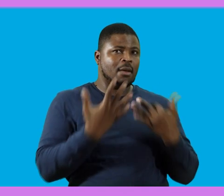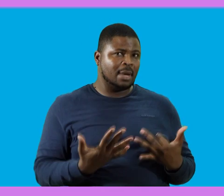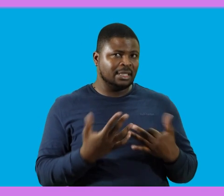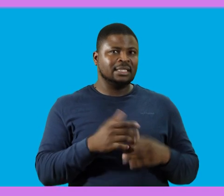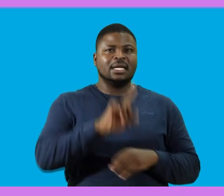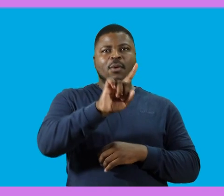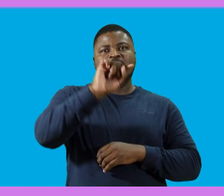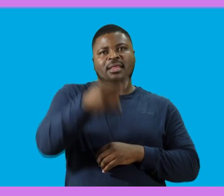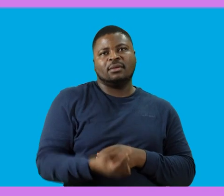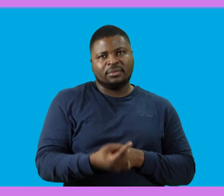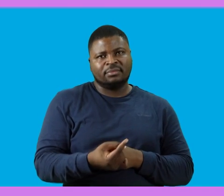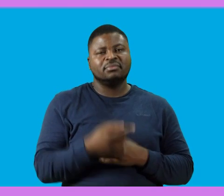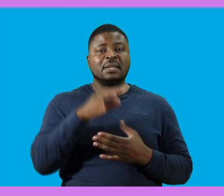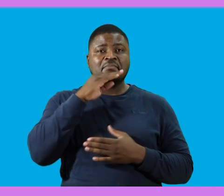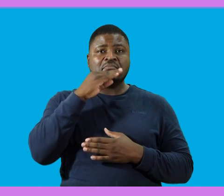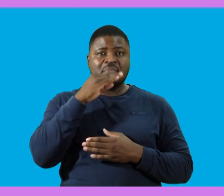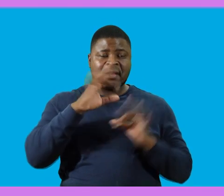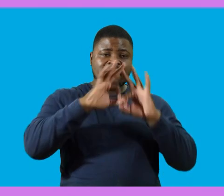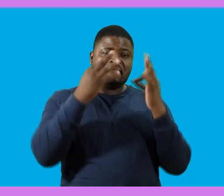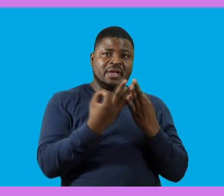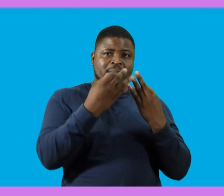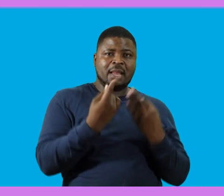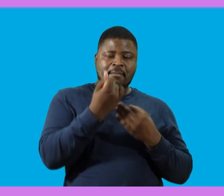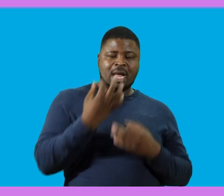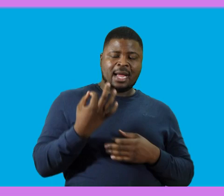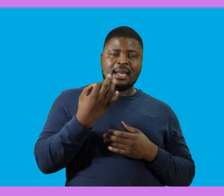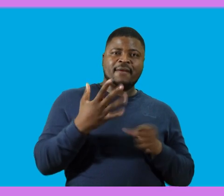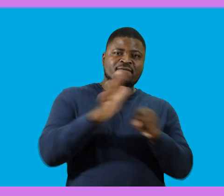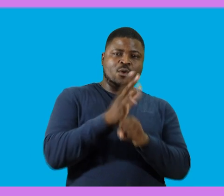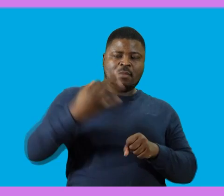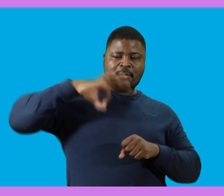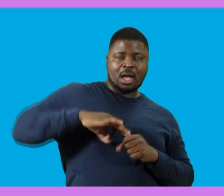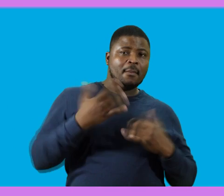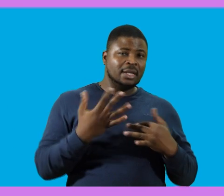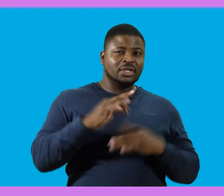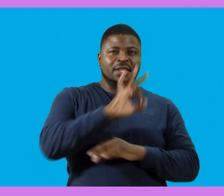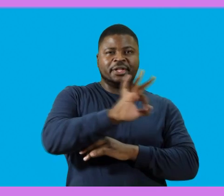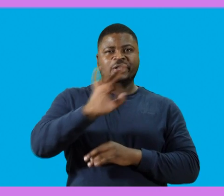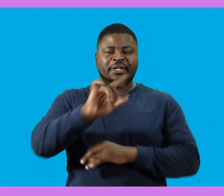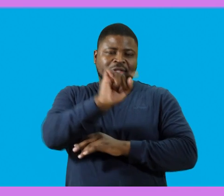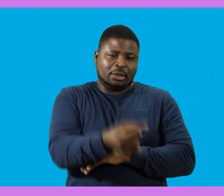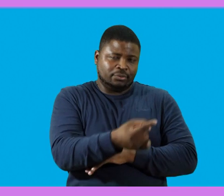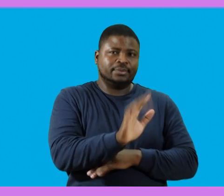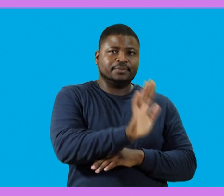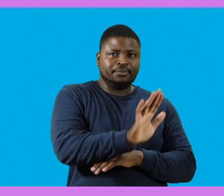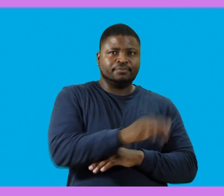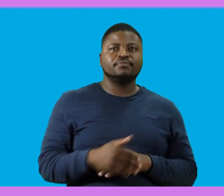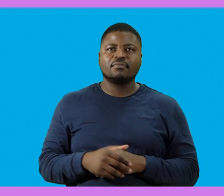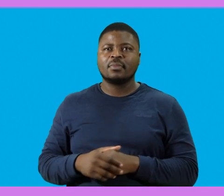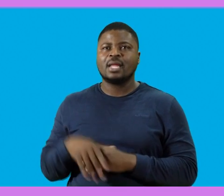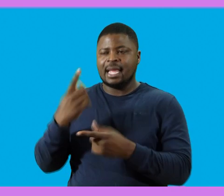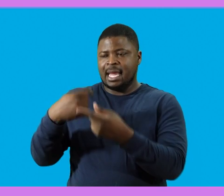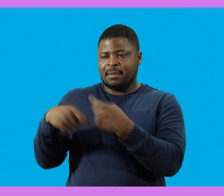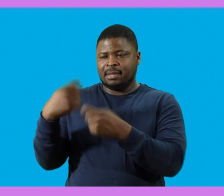Rand a month. So their total income is 33,000 Rand. The fixed